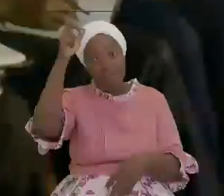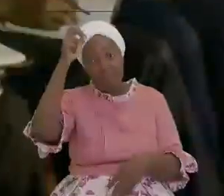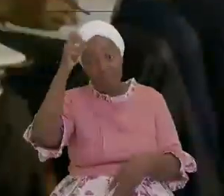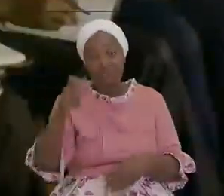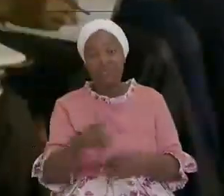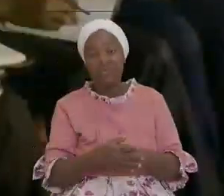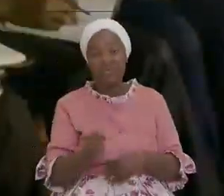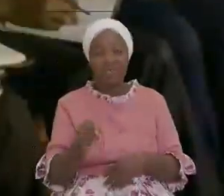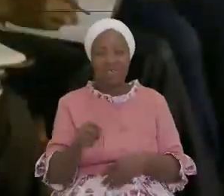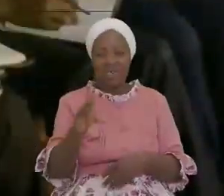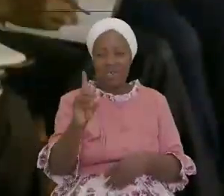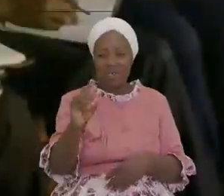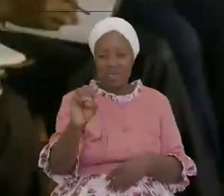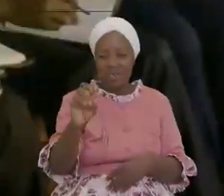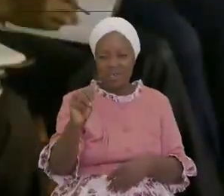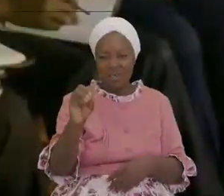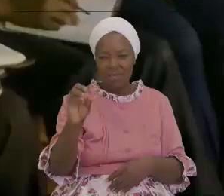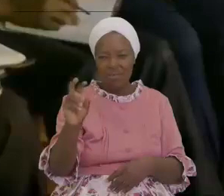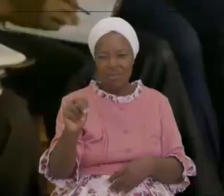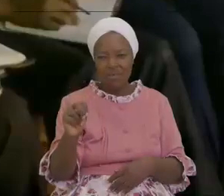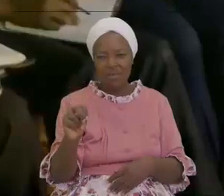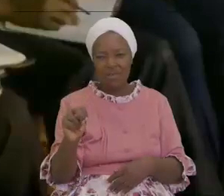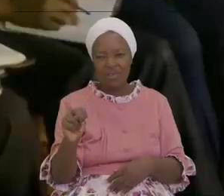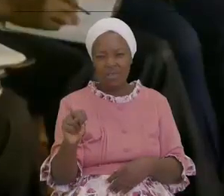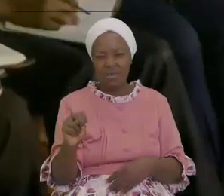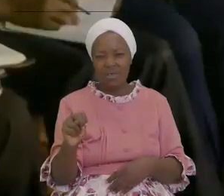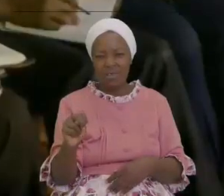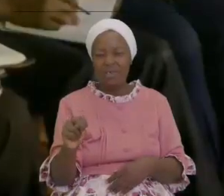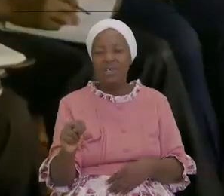He is the master of all the sinners.